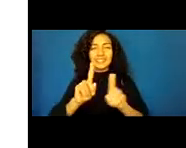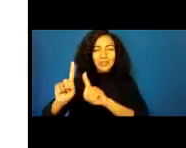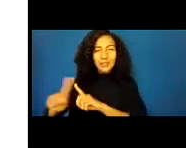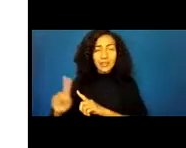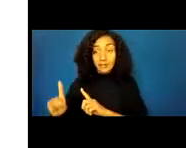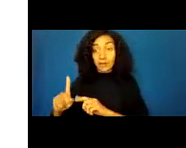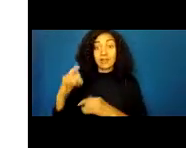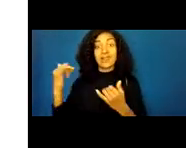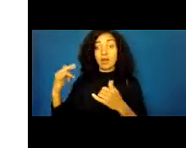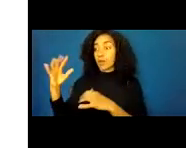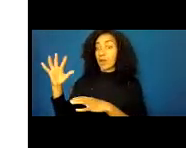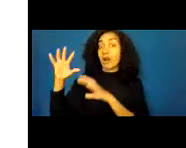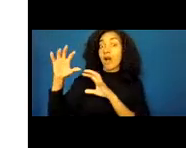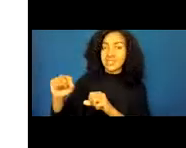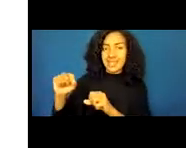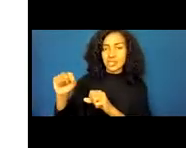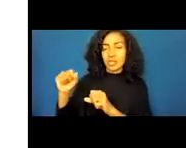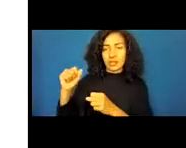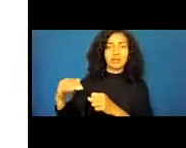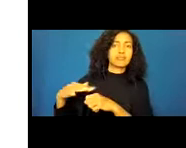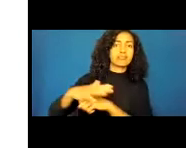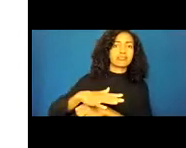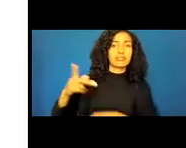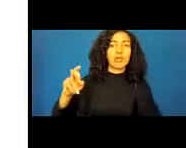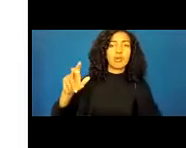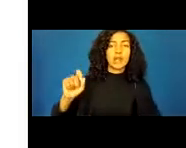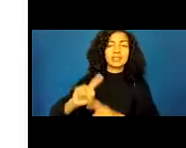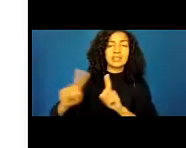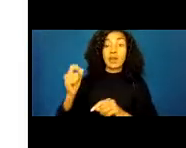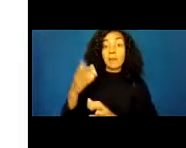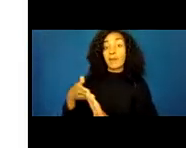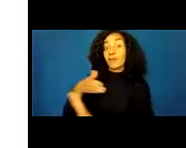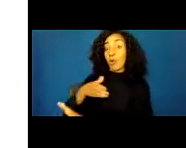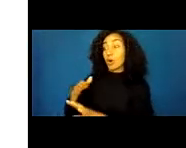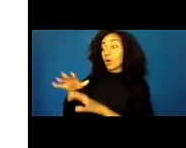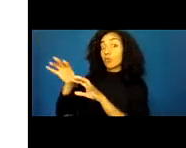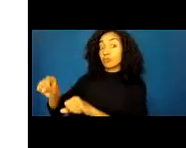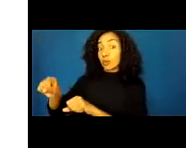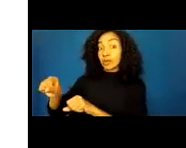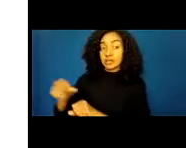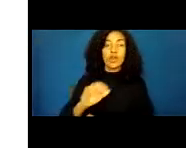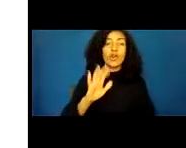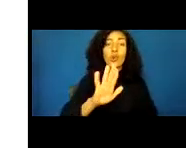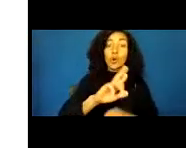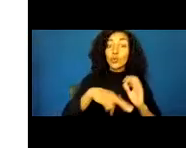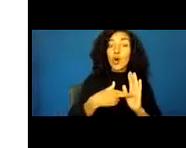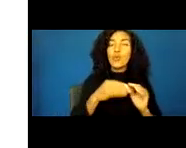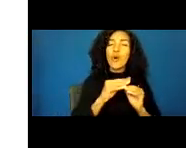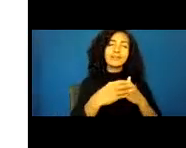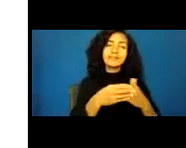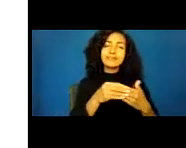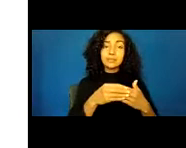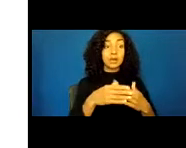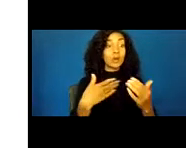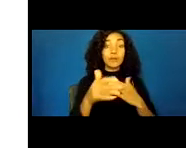colonization. Because prior to colonization, your role was a little bit more fluid and you went with what your skill